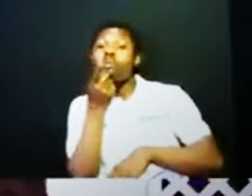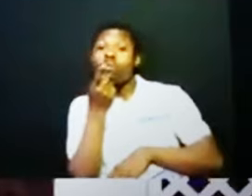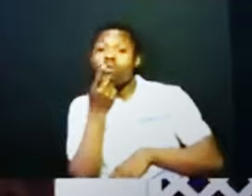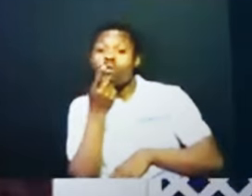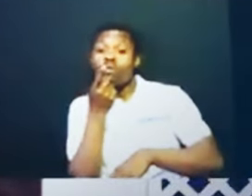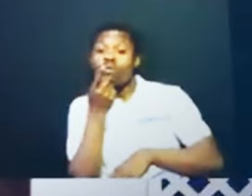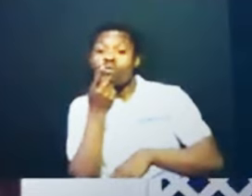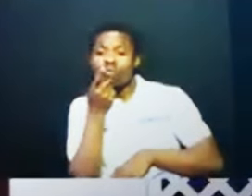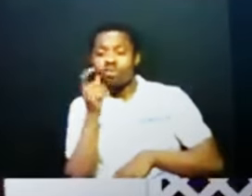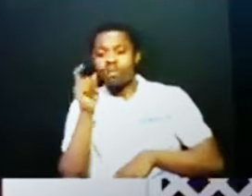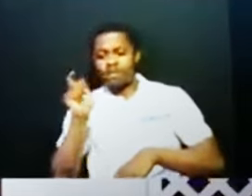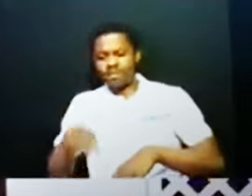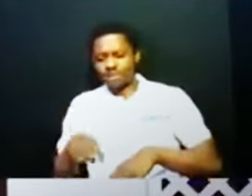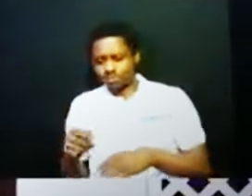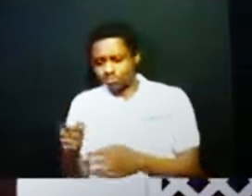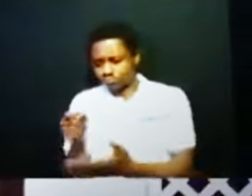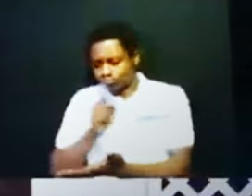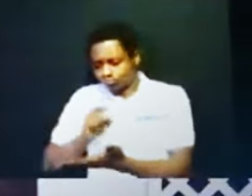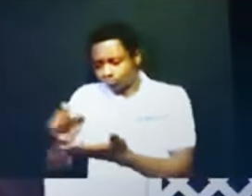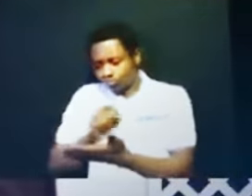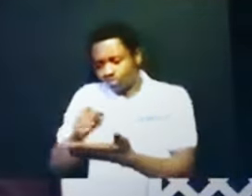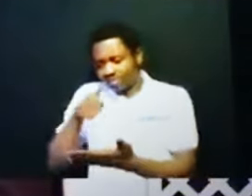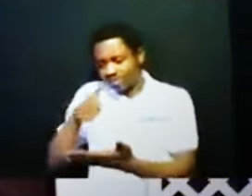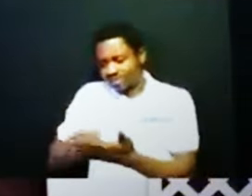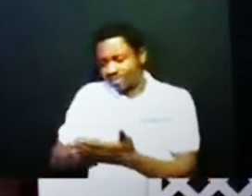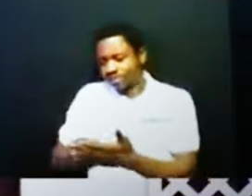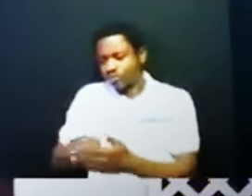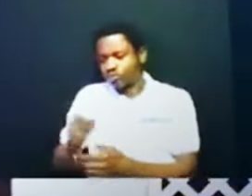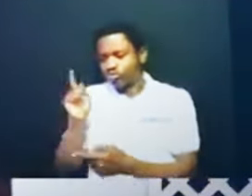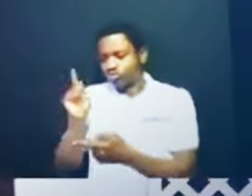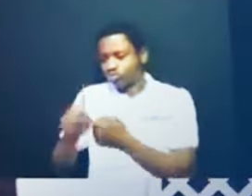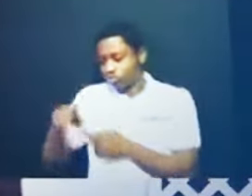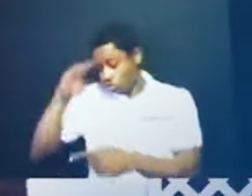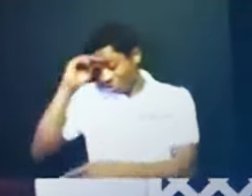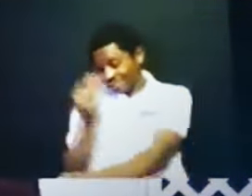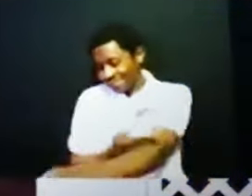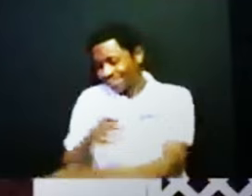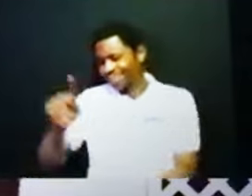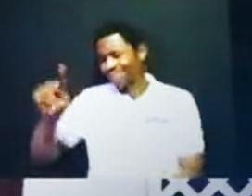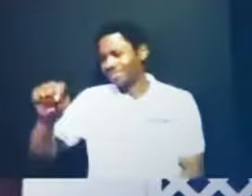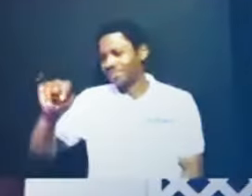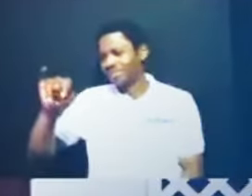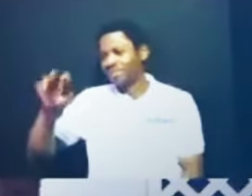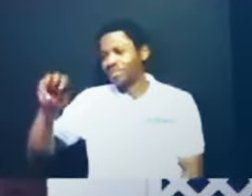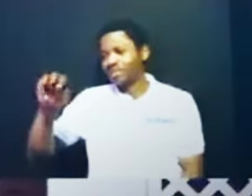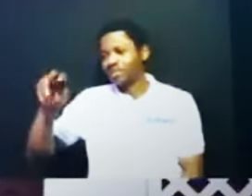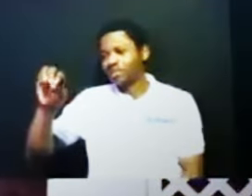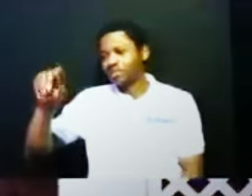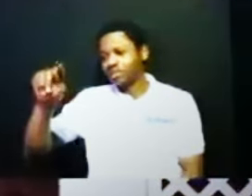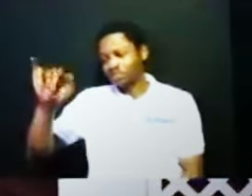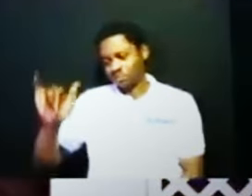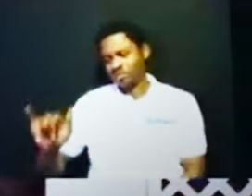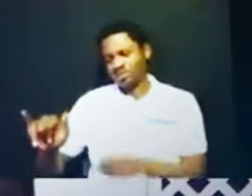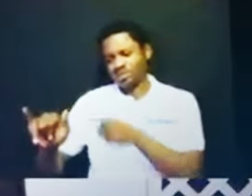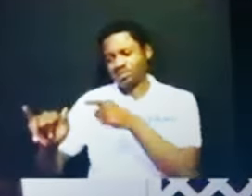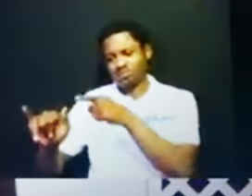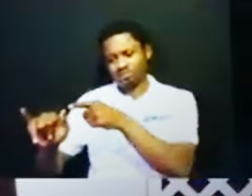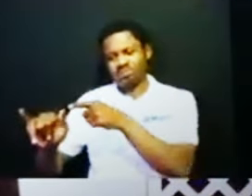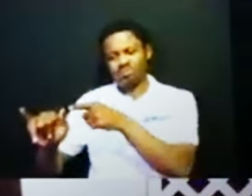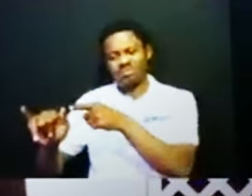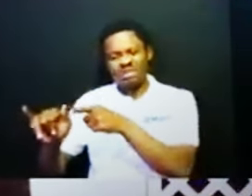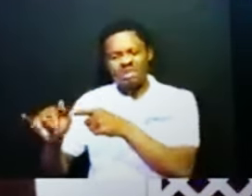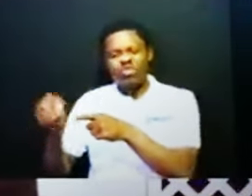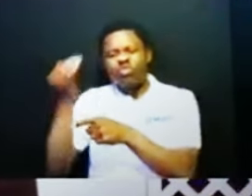son, when he realized that he was not returning to him anytime soon, as to